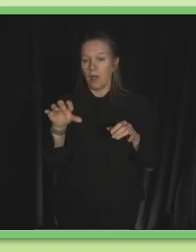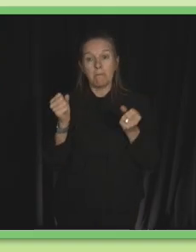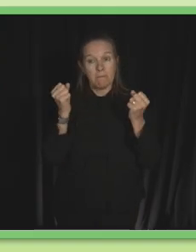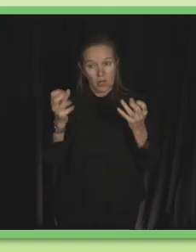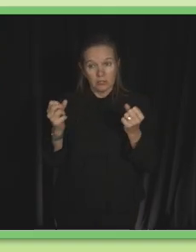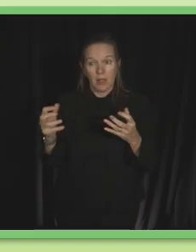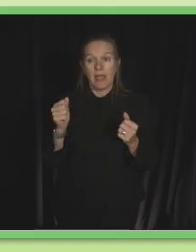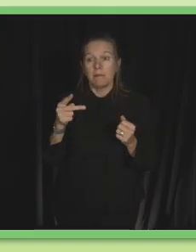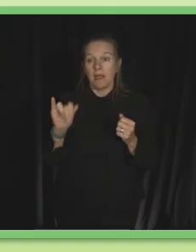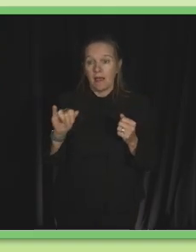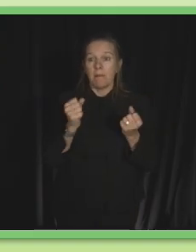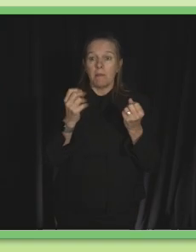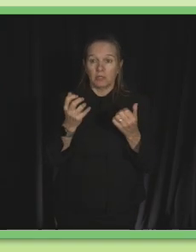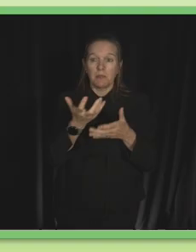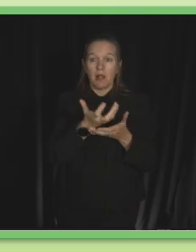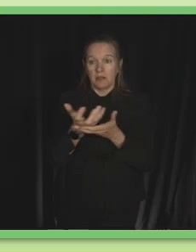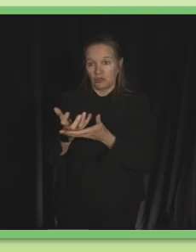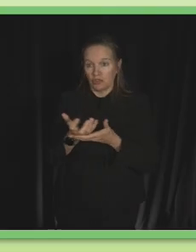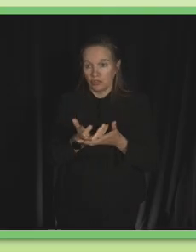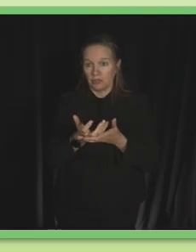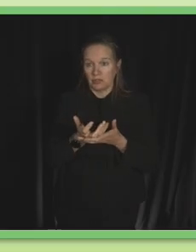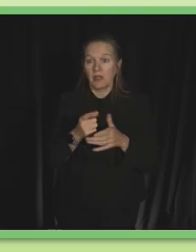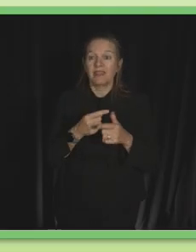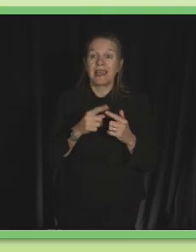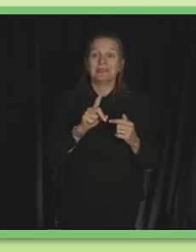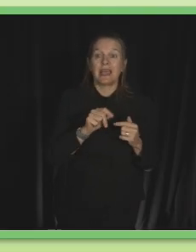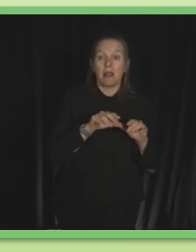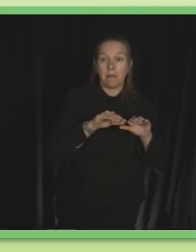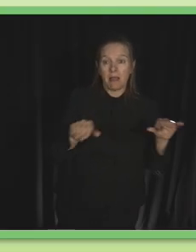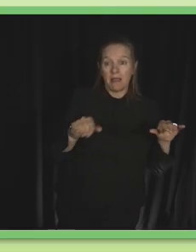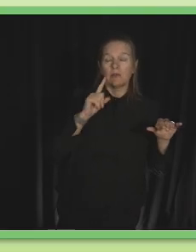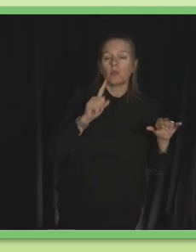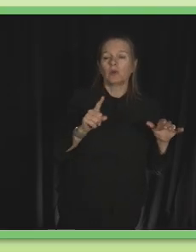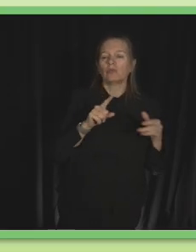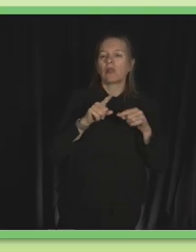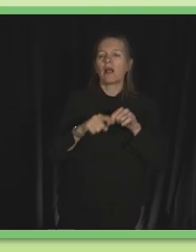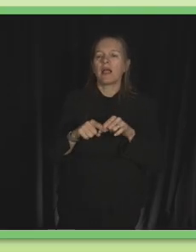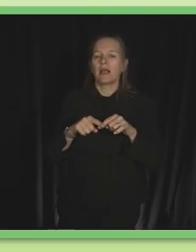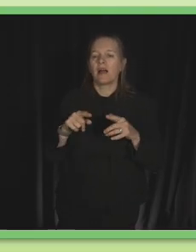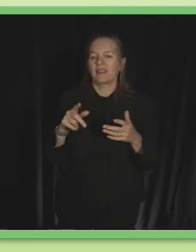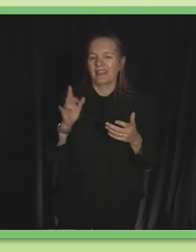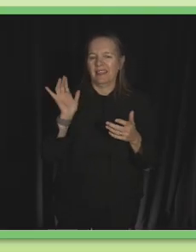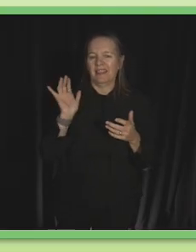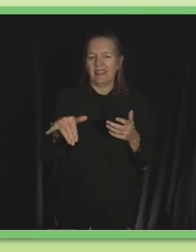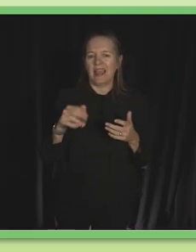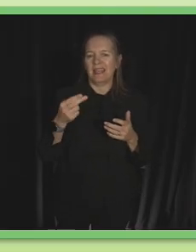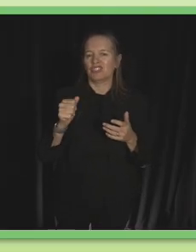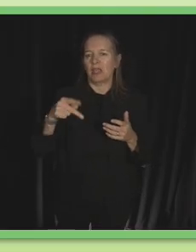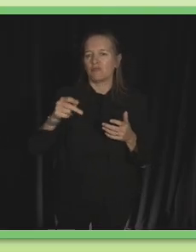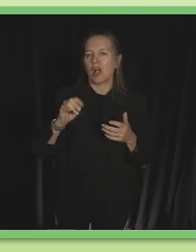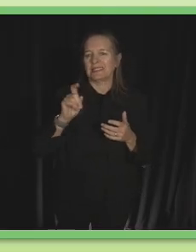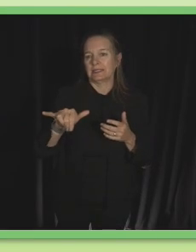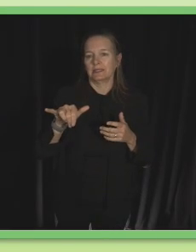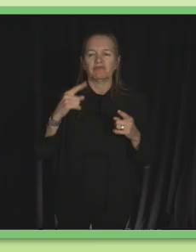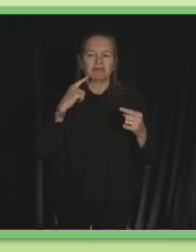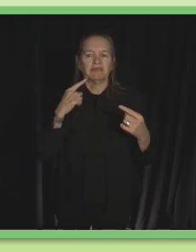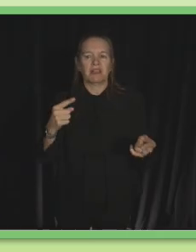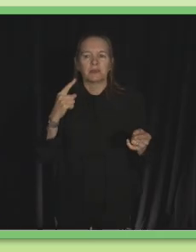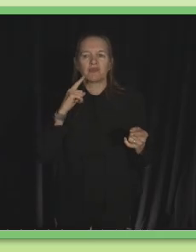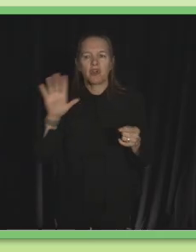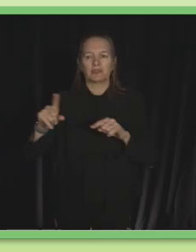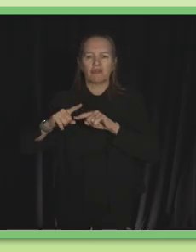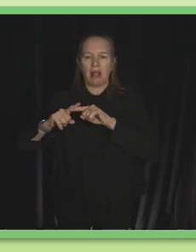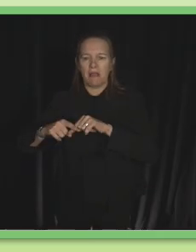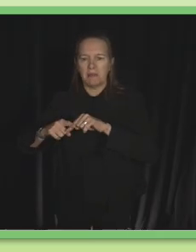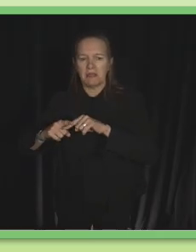APIs, multiple clusters. Then our data plane relies on HAProxy, which is known for its legendary performance and reliability.